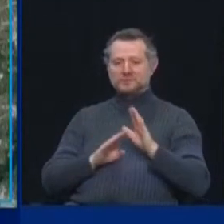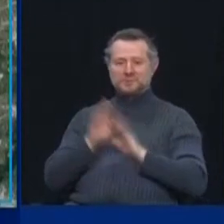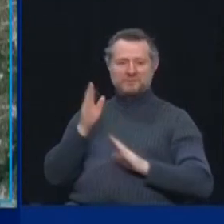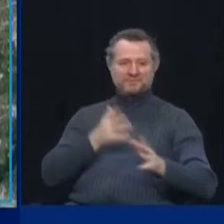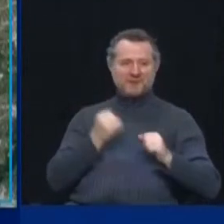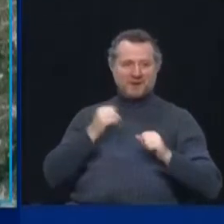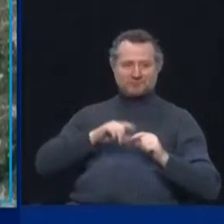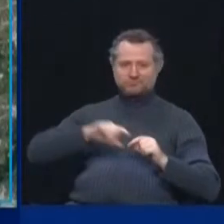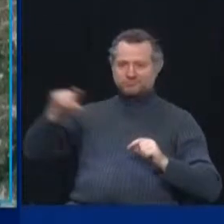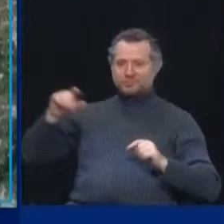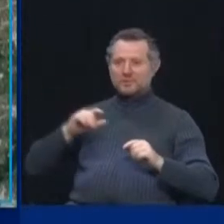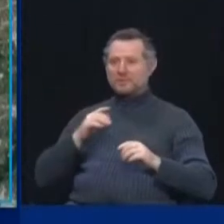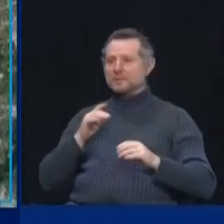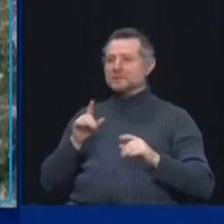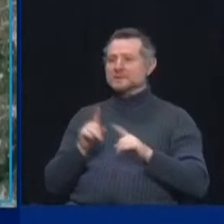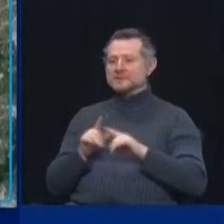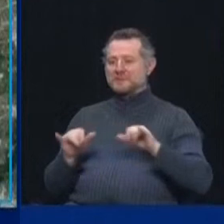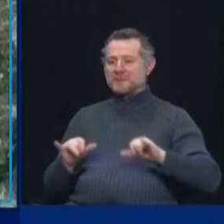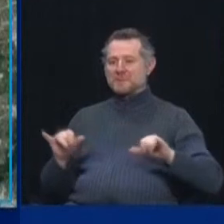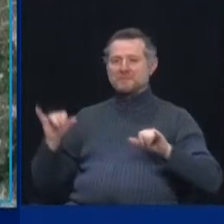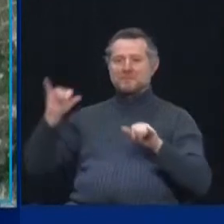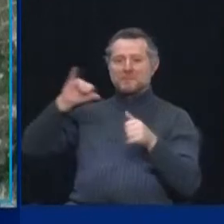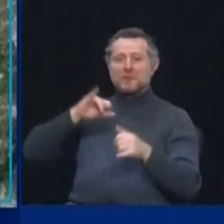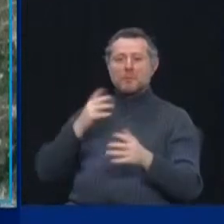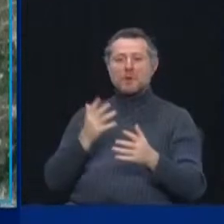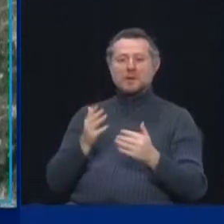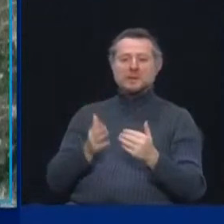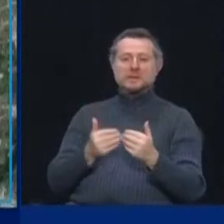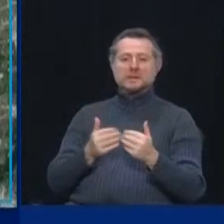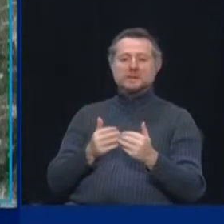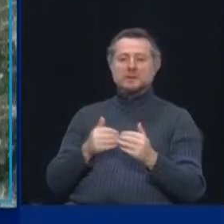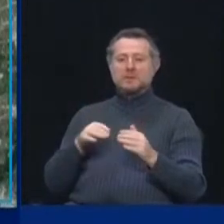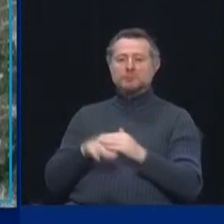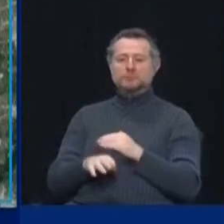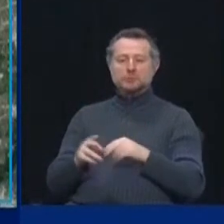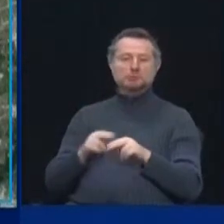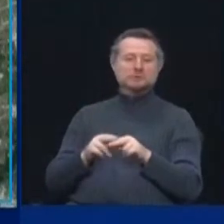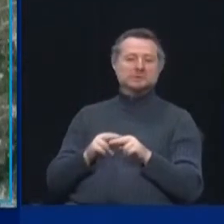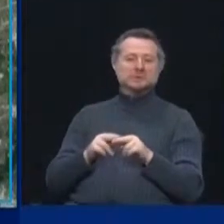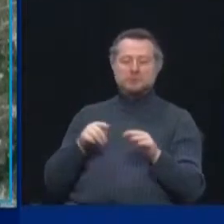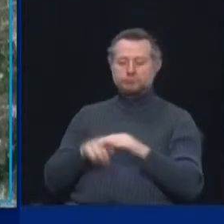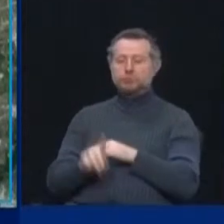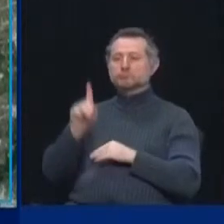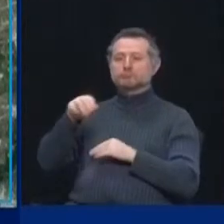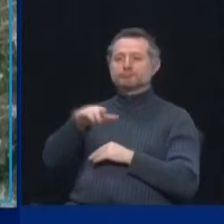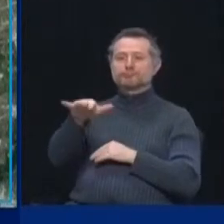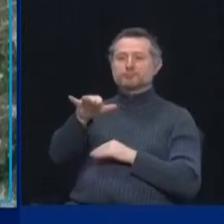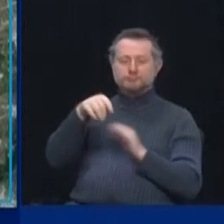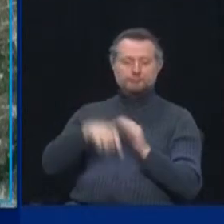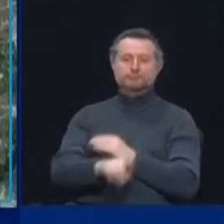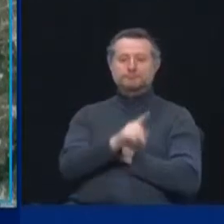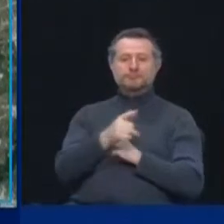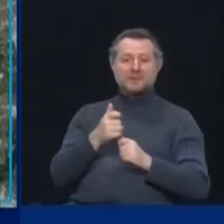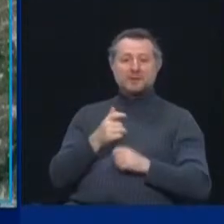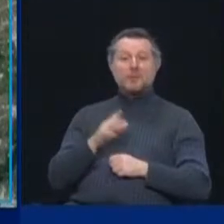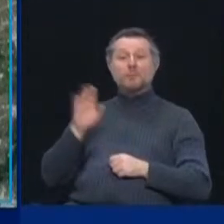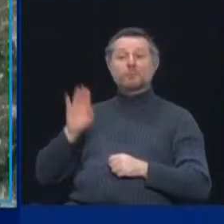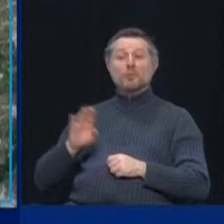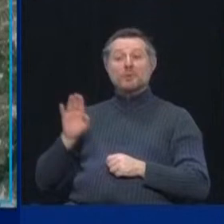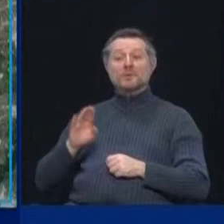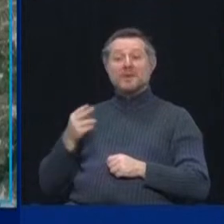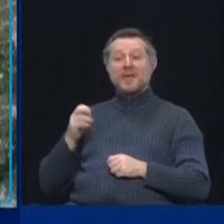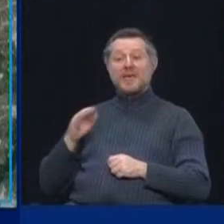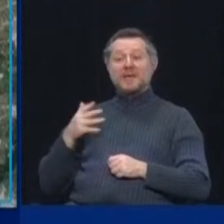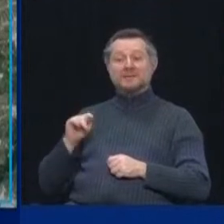common. They are all very accessible by train. Brooklyn Heights area, in Brooklyn, you get on a train,